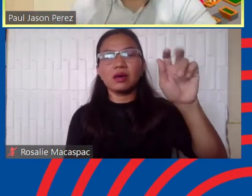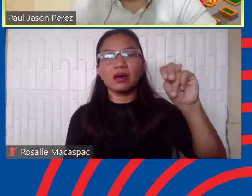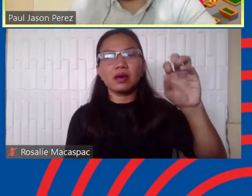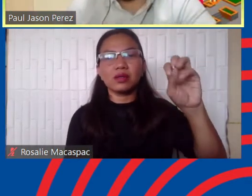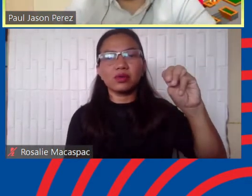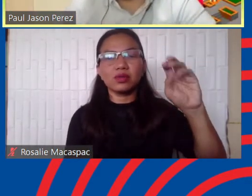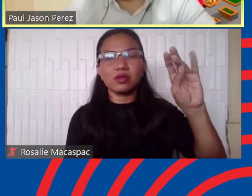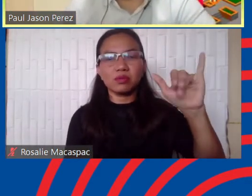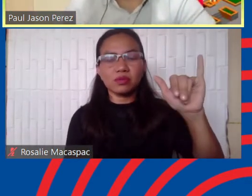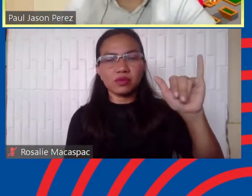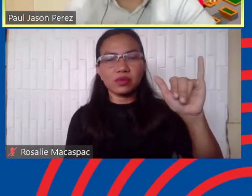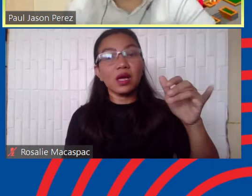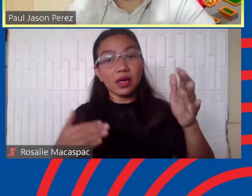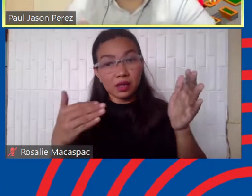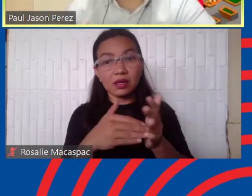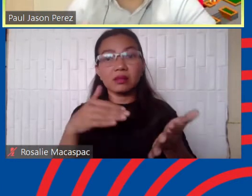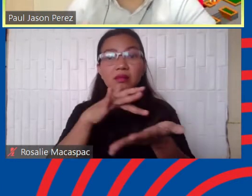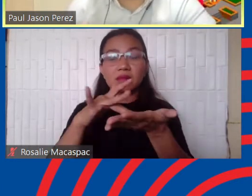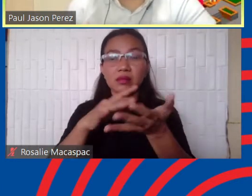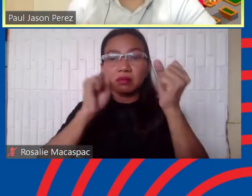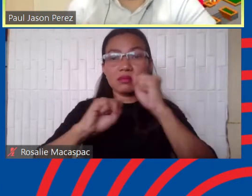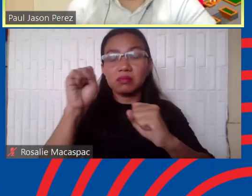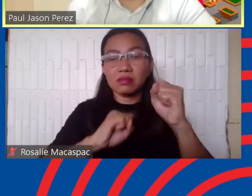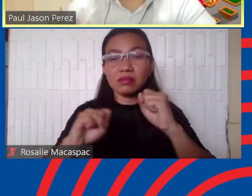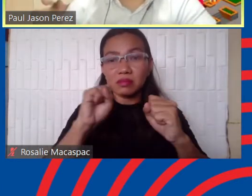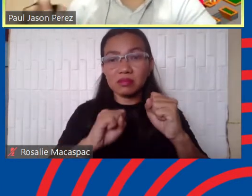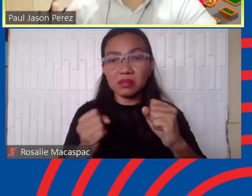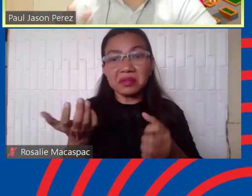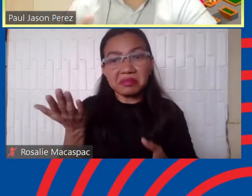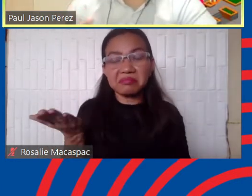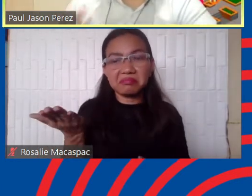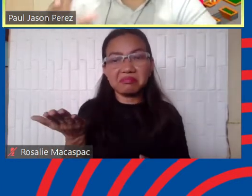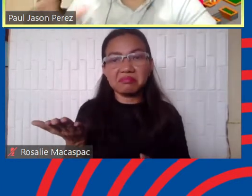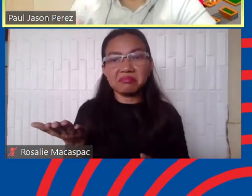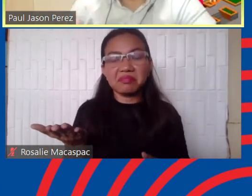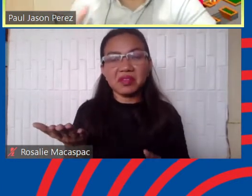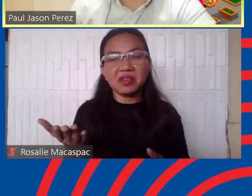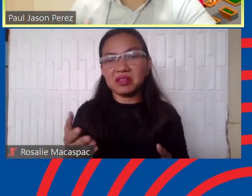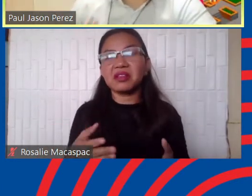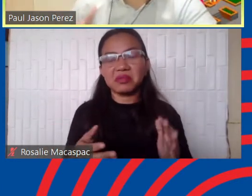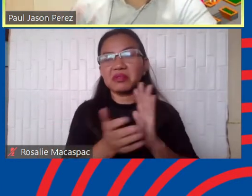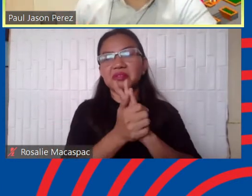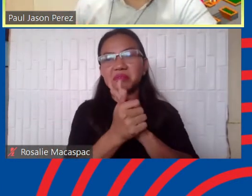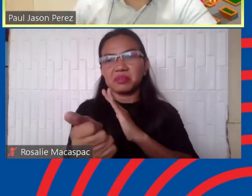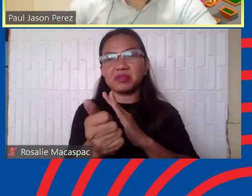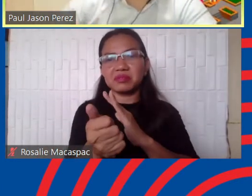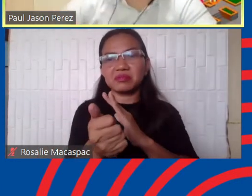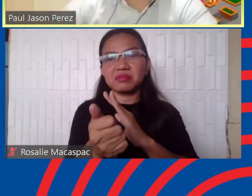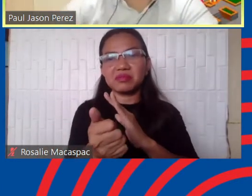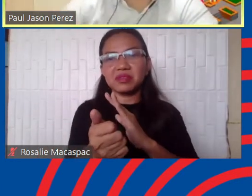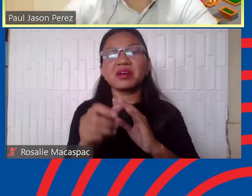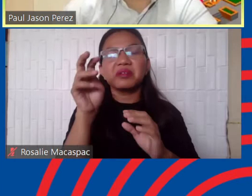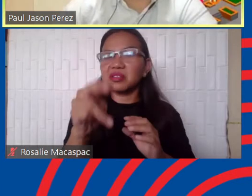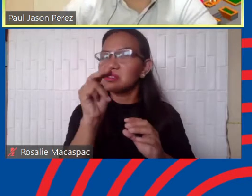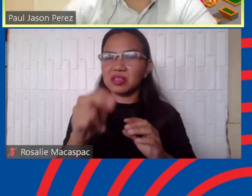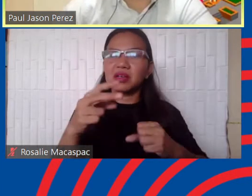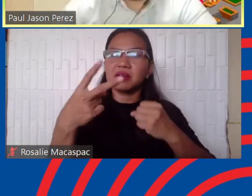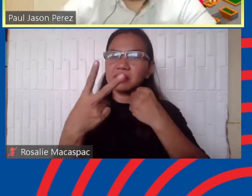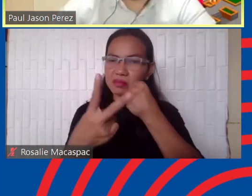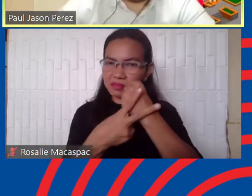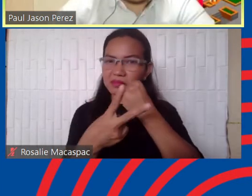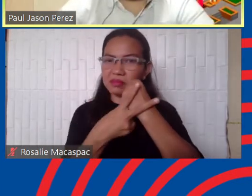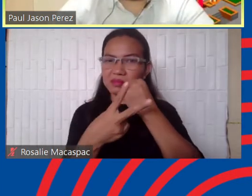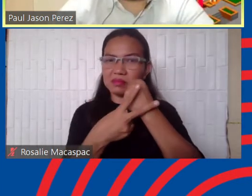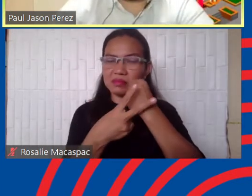in the medical sciences, kasi sila talaga yung notorious dito, they need a lot of anonymization. You